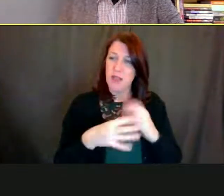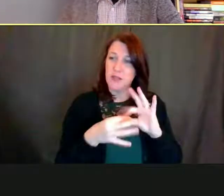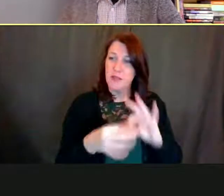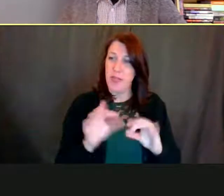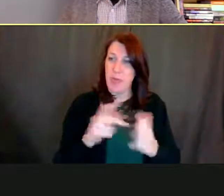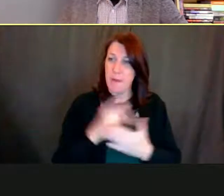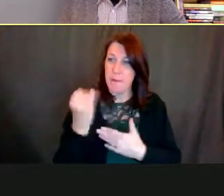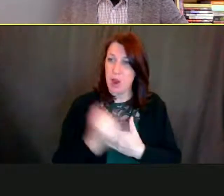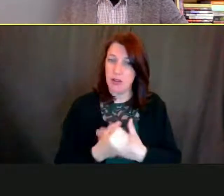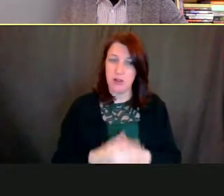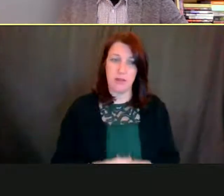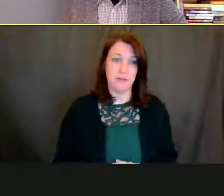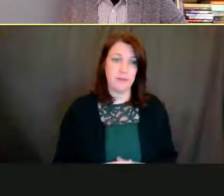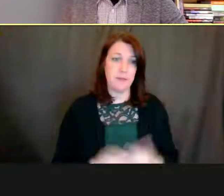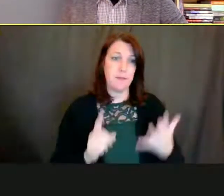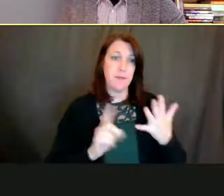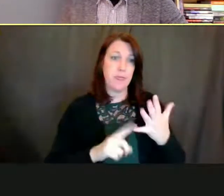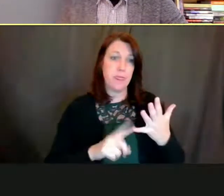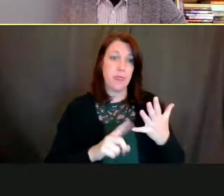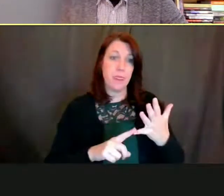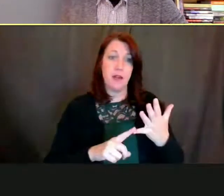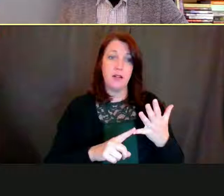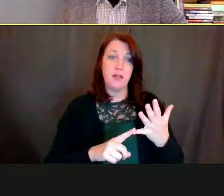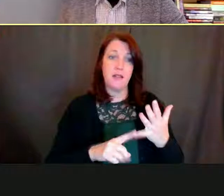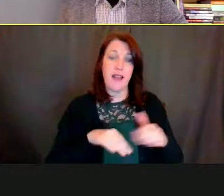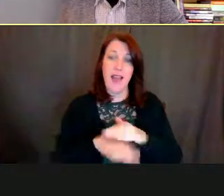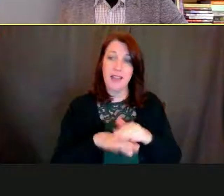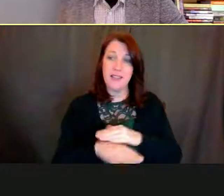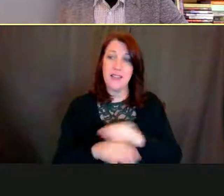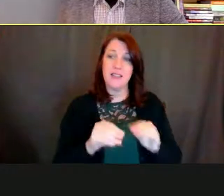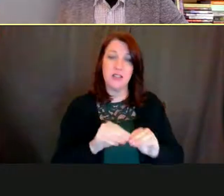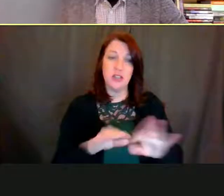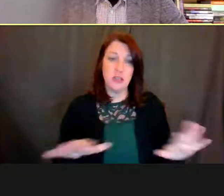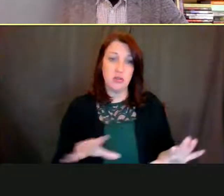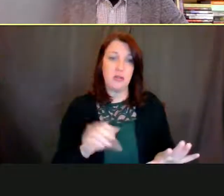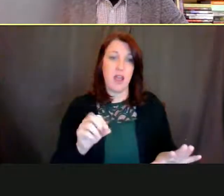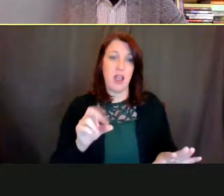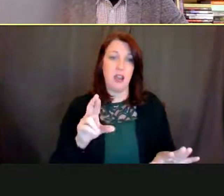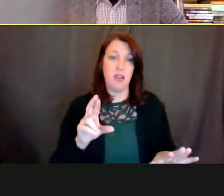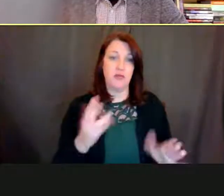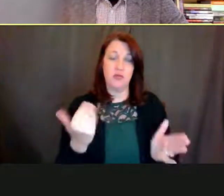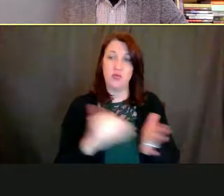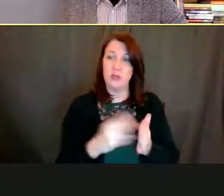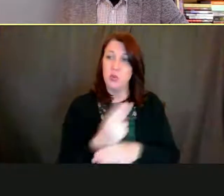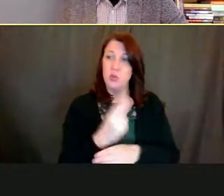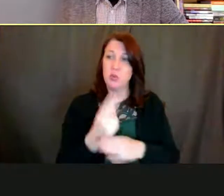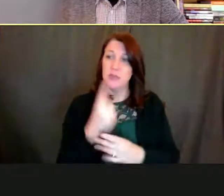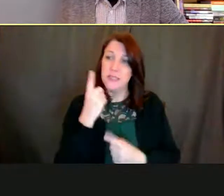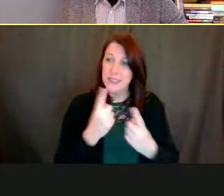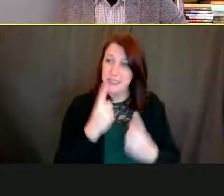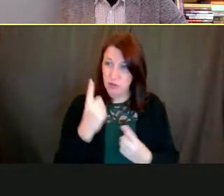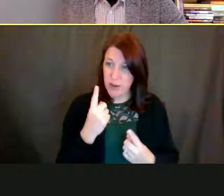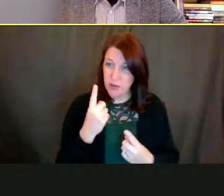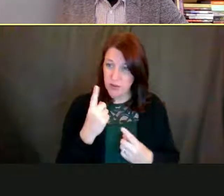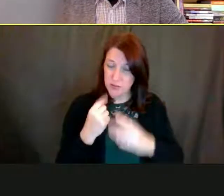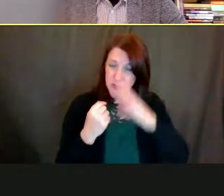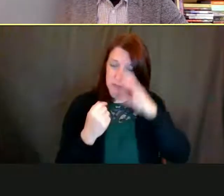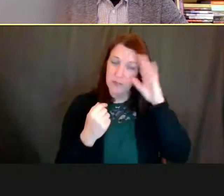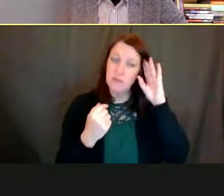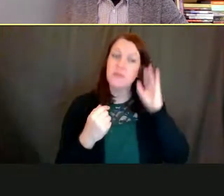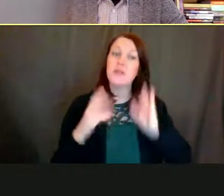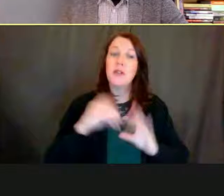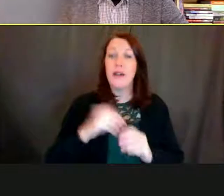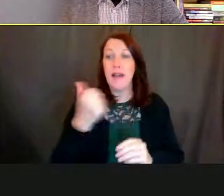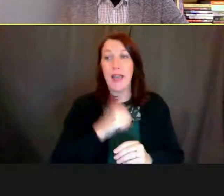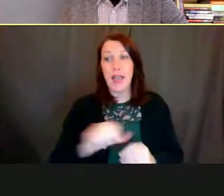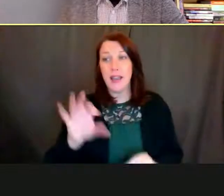The fifth element should actually describe the access, distribution, and reuse considerations, including any